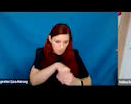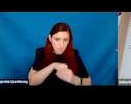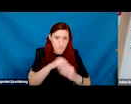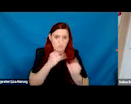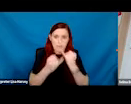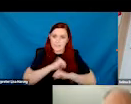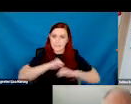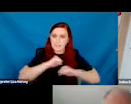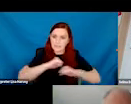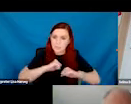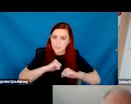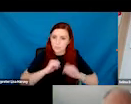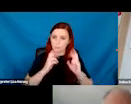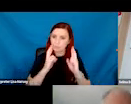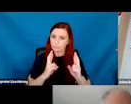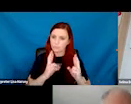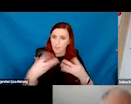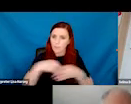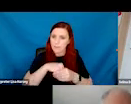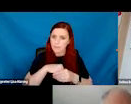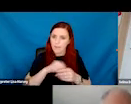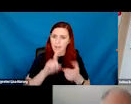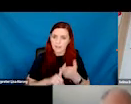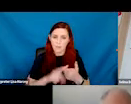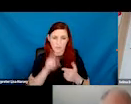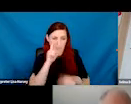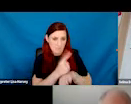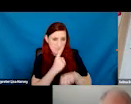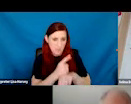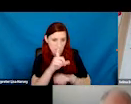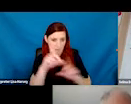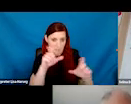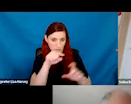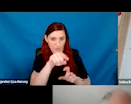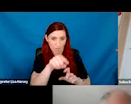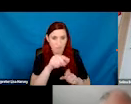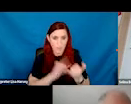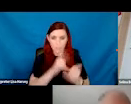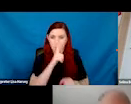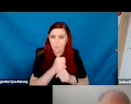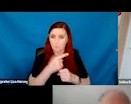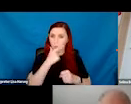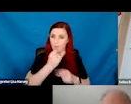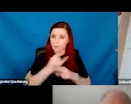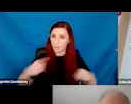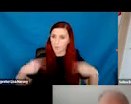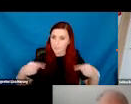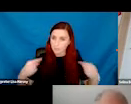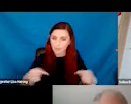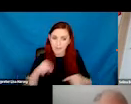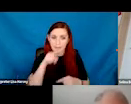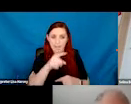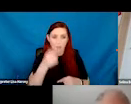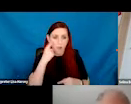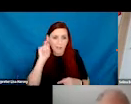spaces were properly inclusive. And you can see him in this image here in the wheelchair, James, and he was testing an